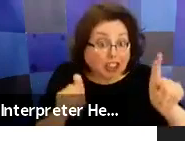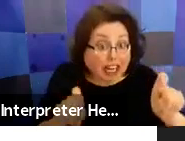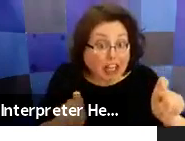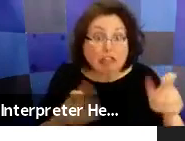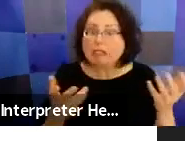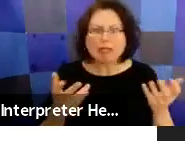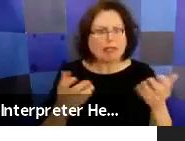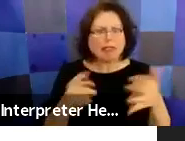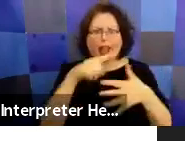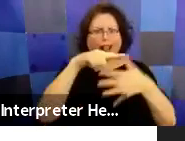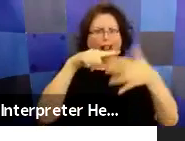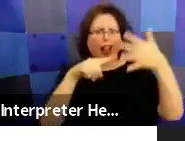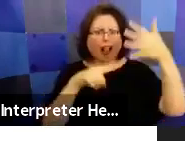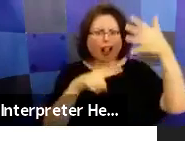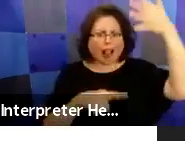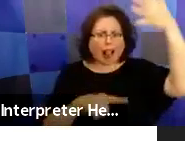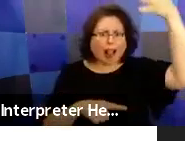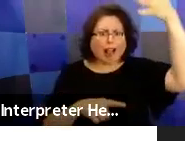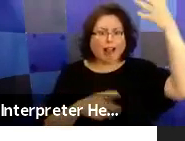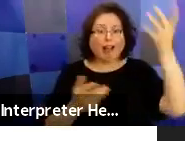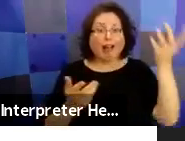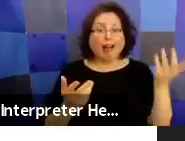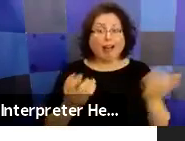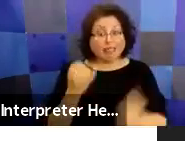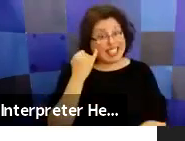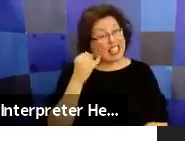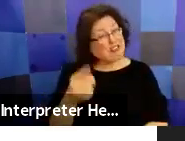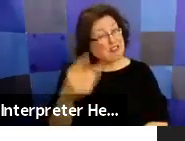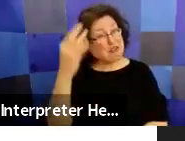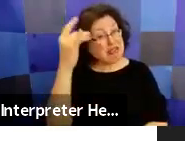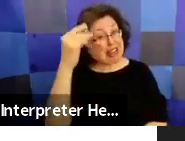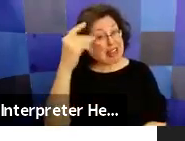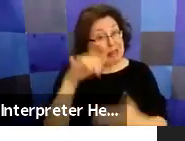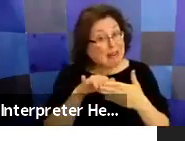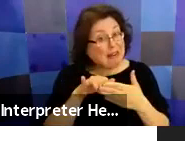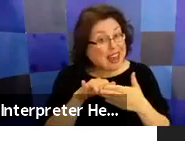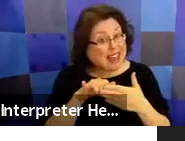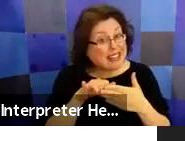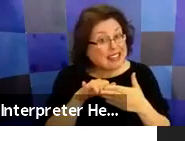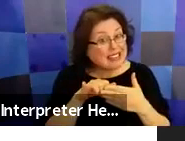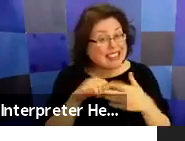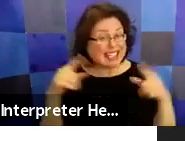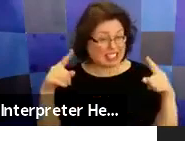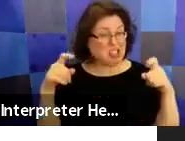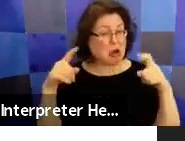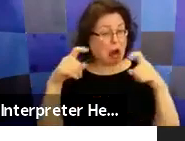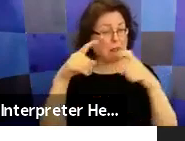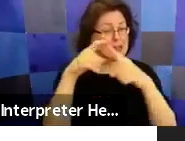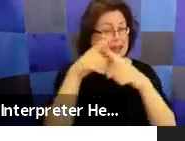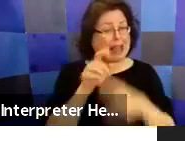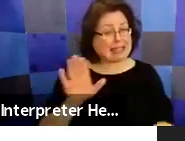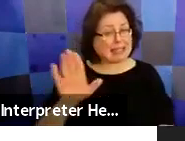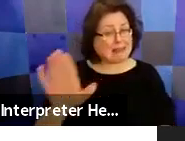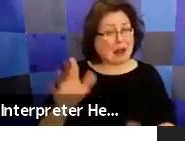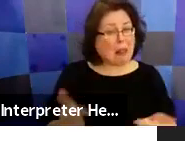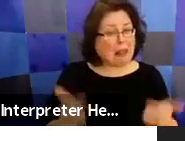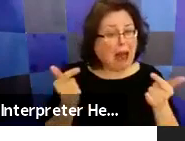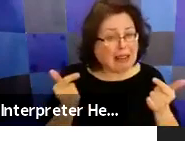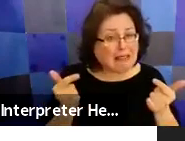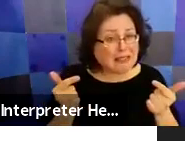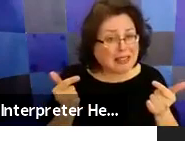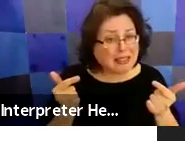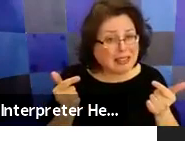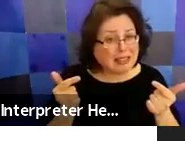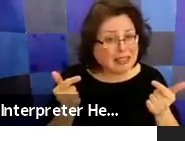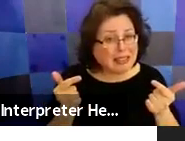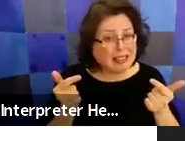is something that, if you really think about the way it complicates a person's life, by the time